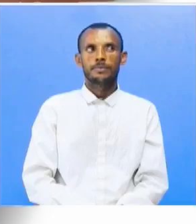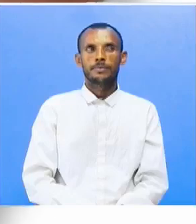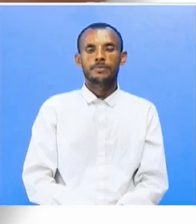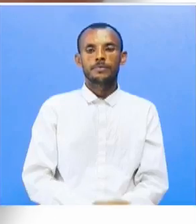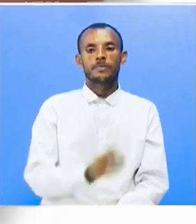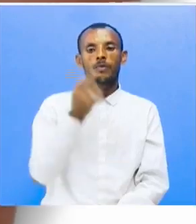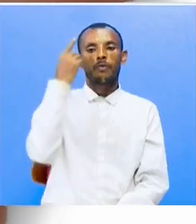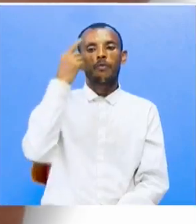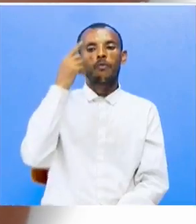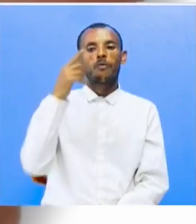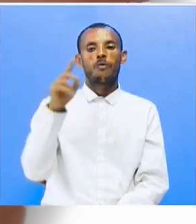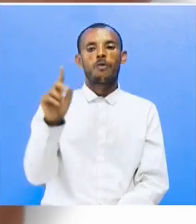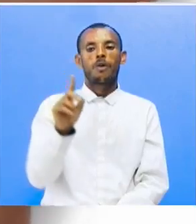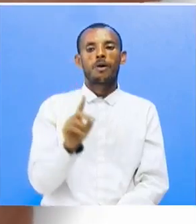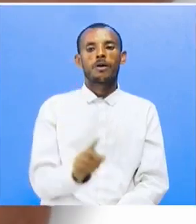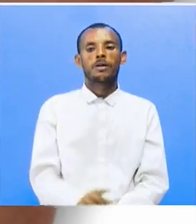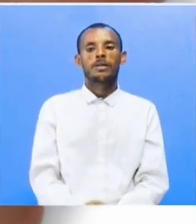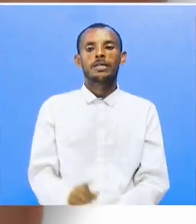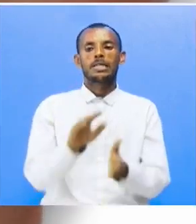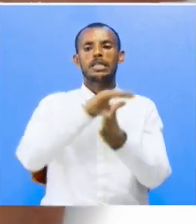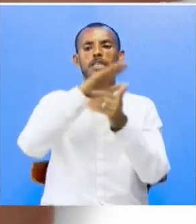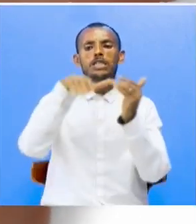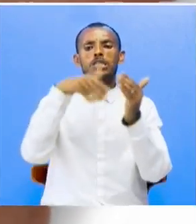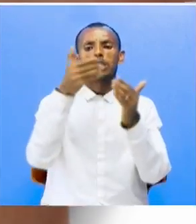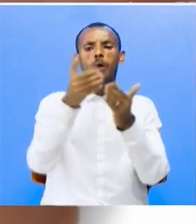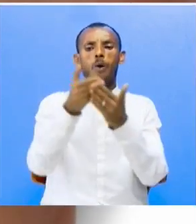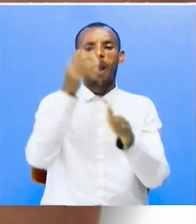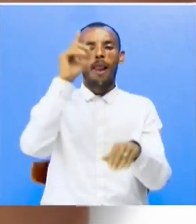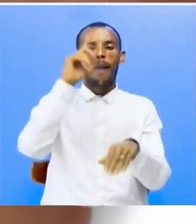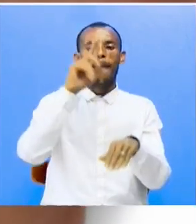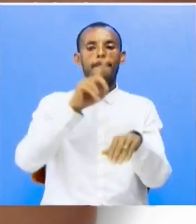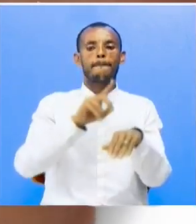for the whole period.